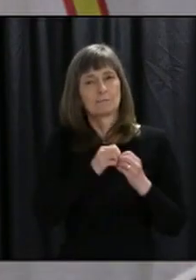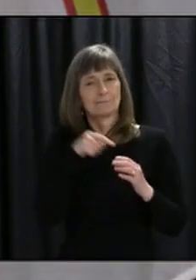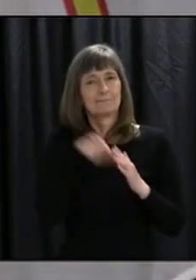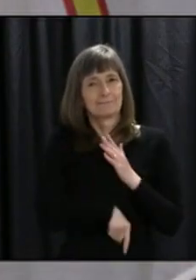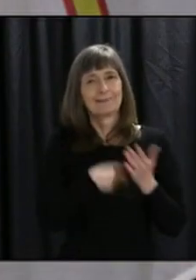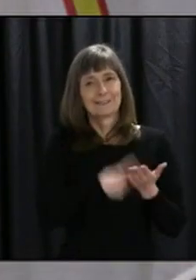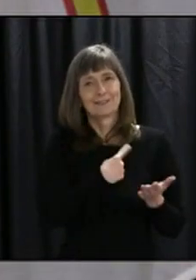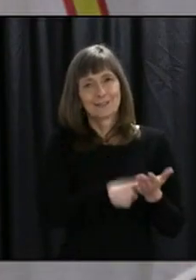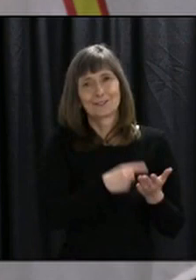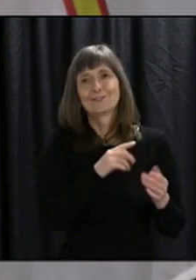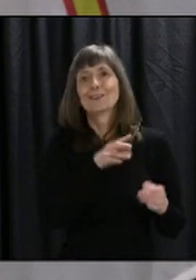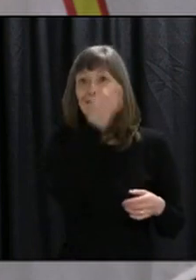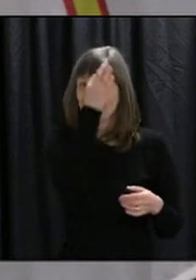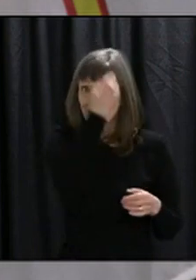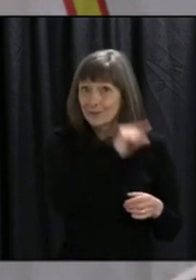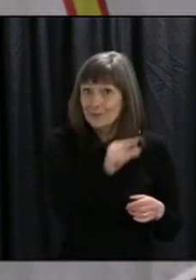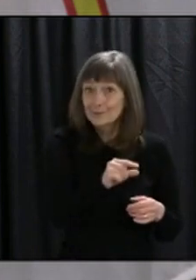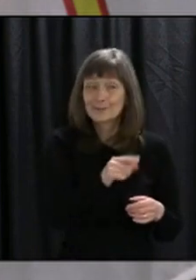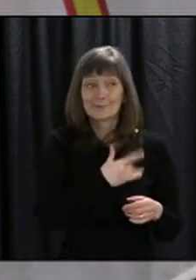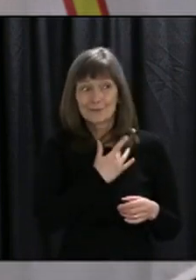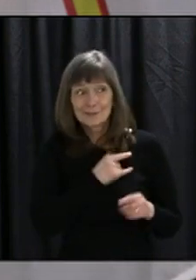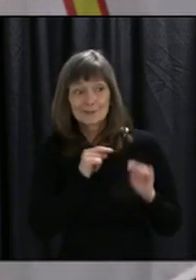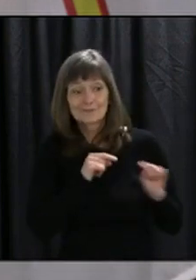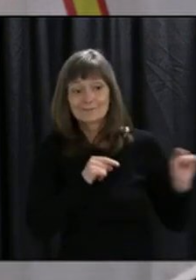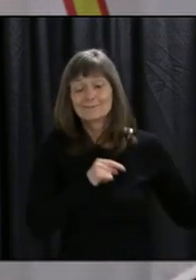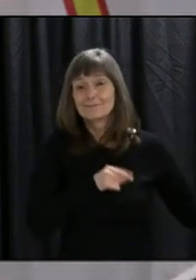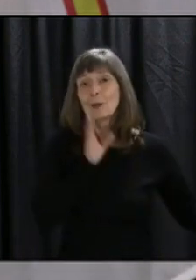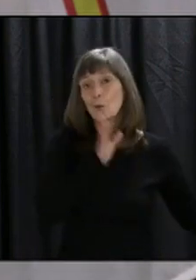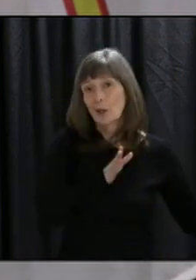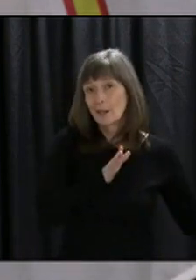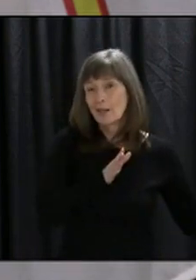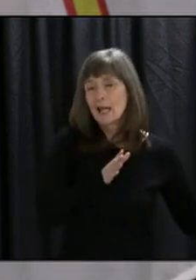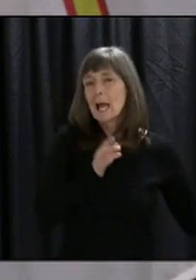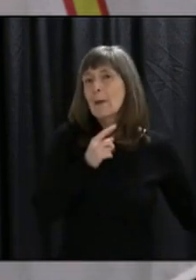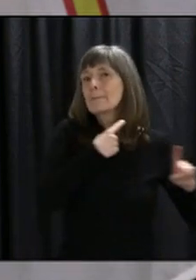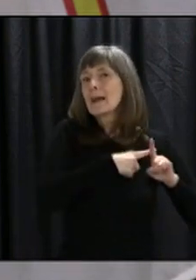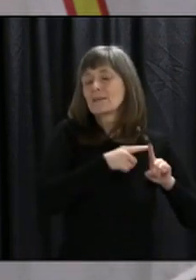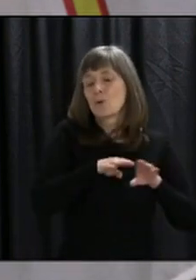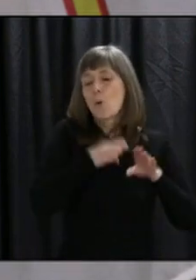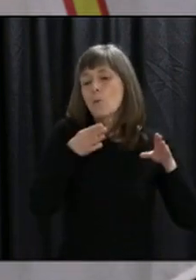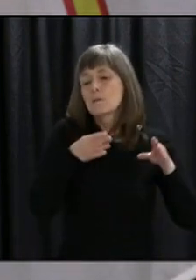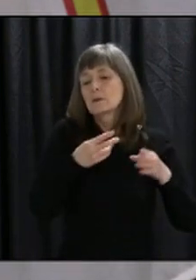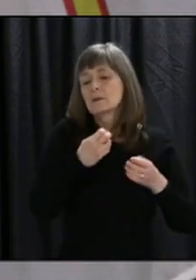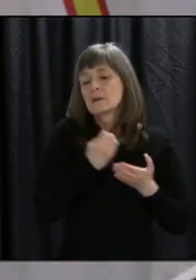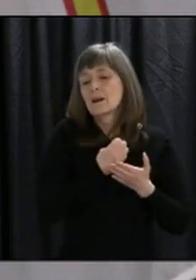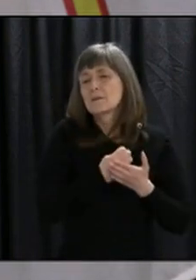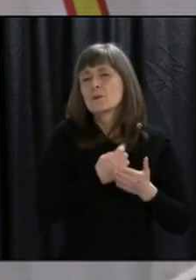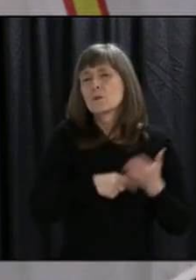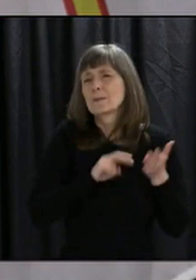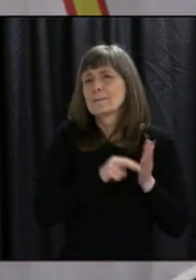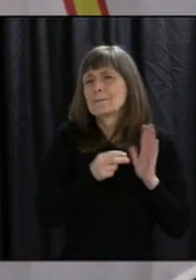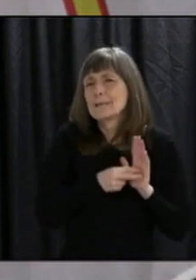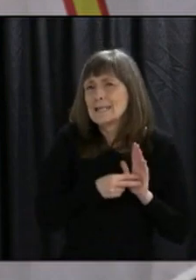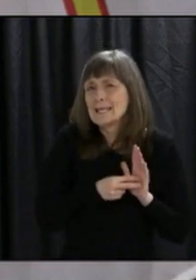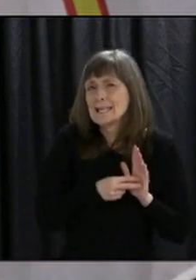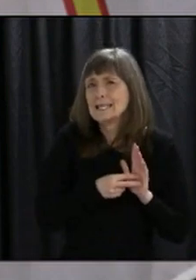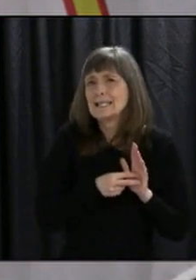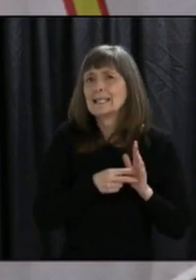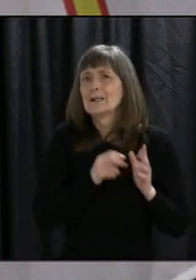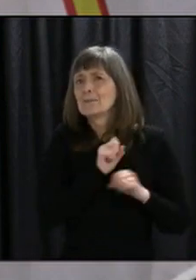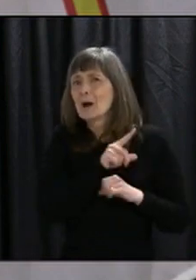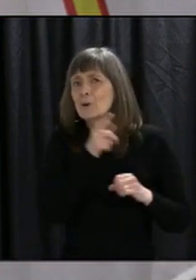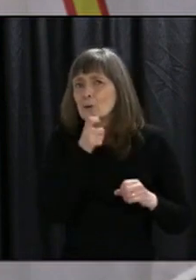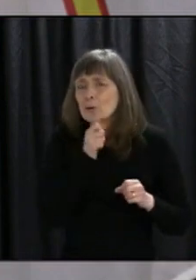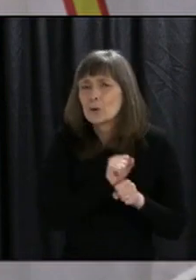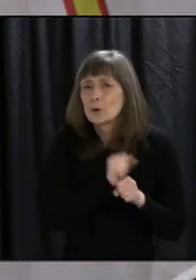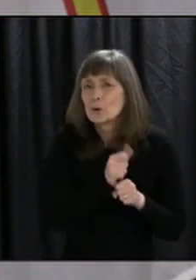and their departments, what reopening the economy looks like. We saw yesterday, in Quebec, the lifting of